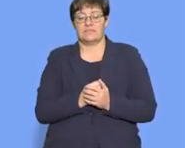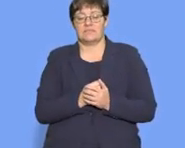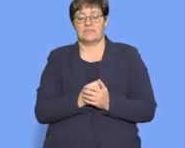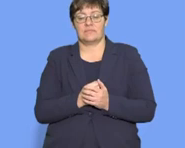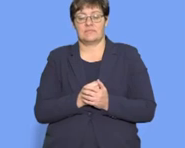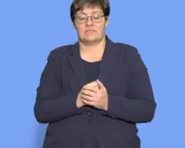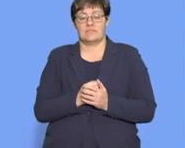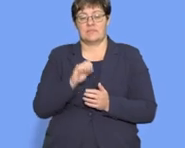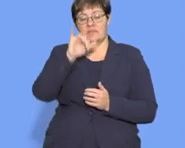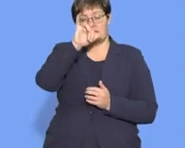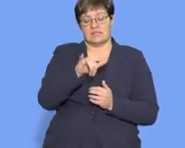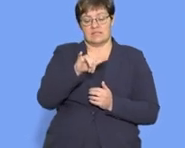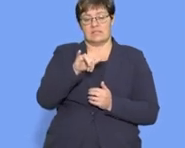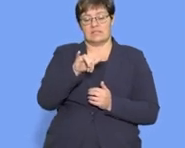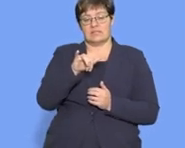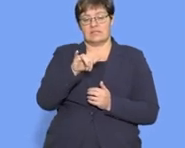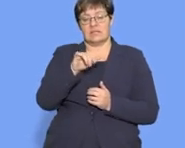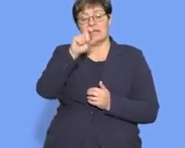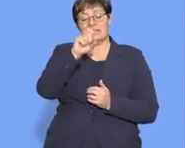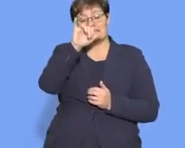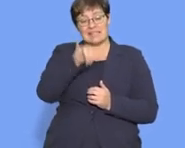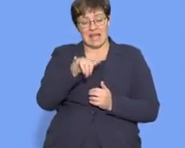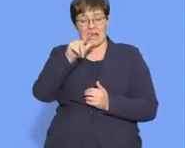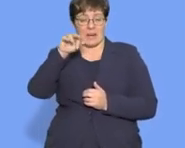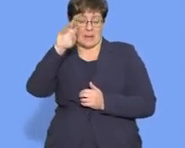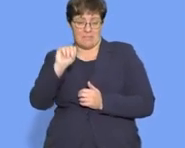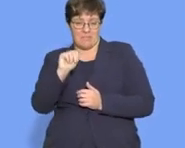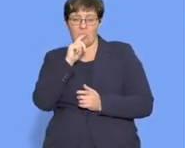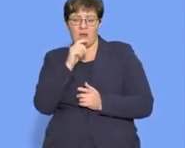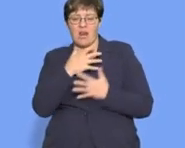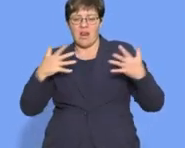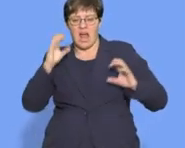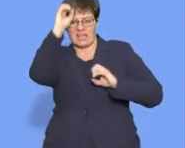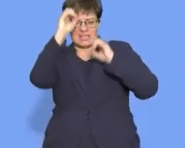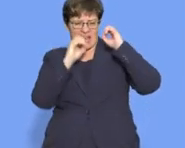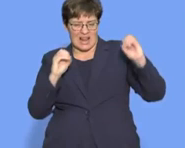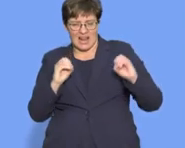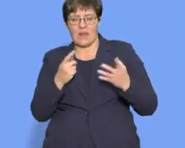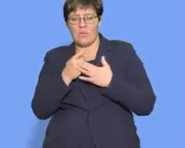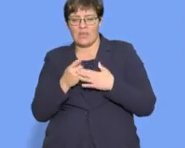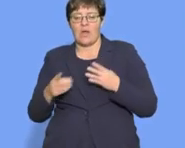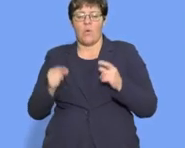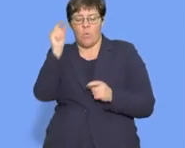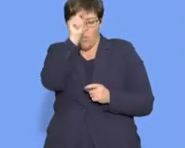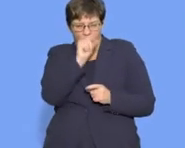xylem. Very easy to pick up, large cells with extra thick walls.